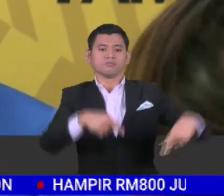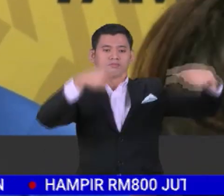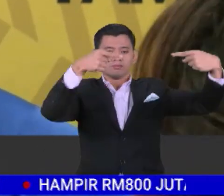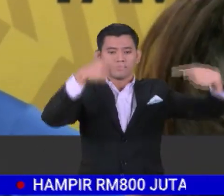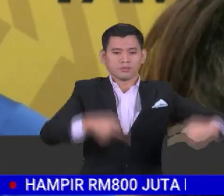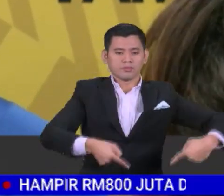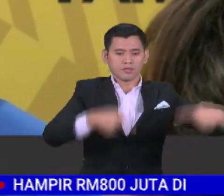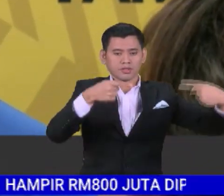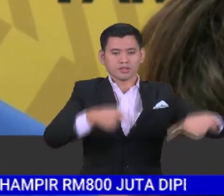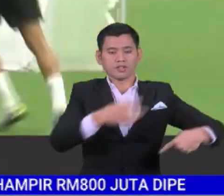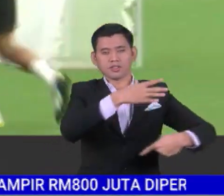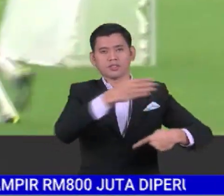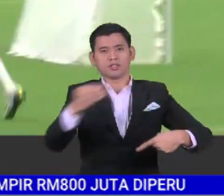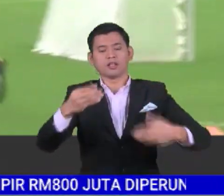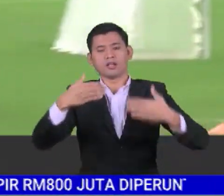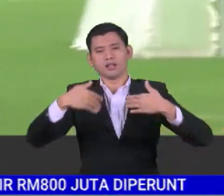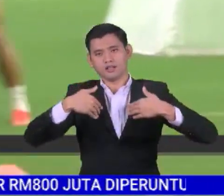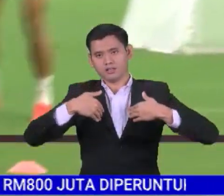those relationships.